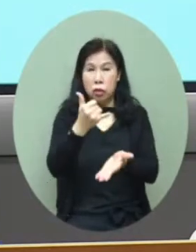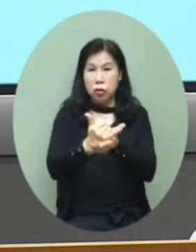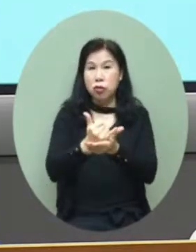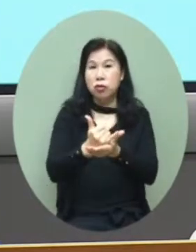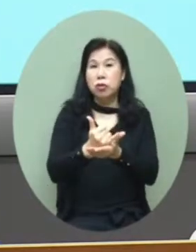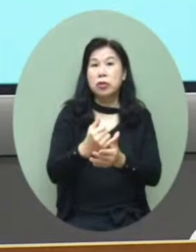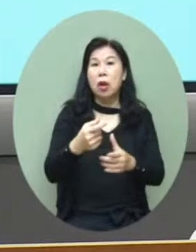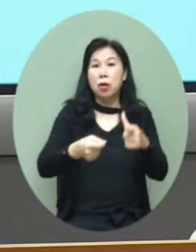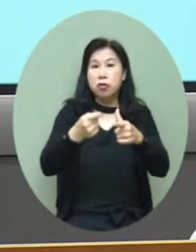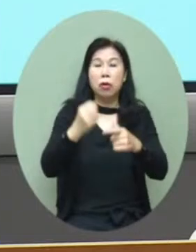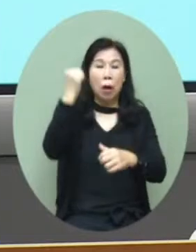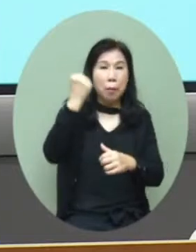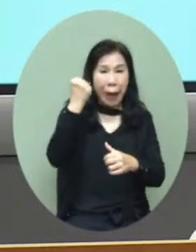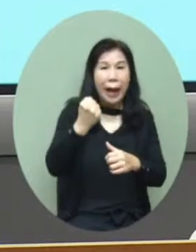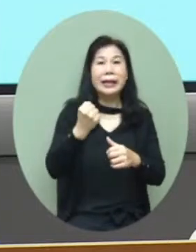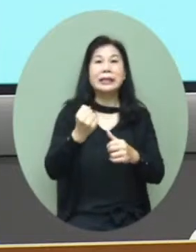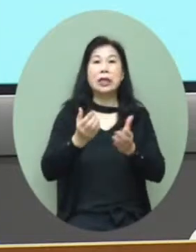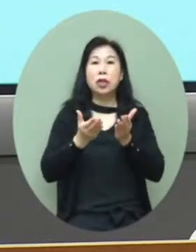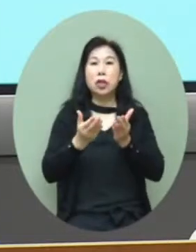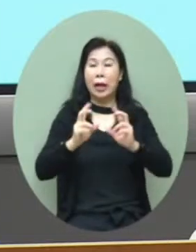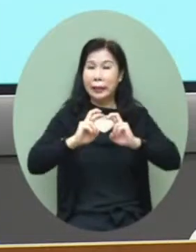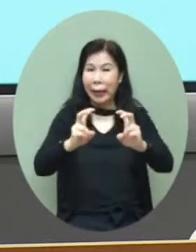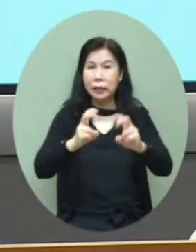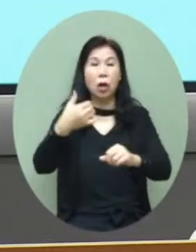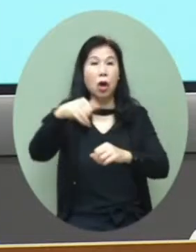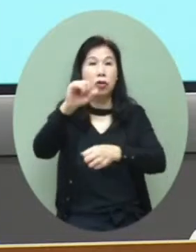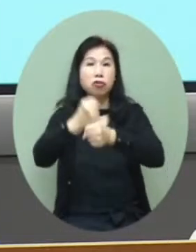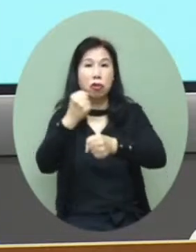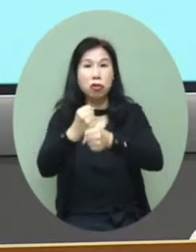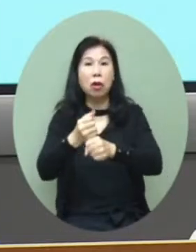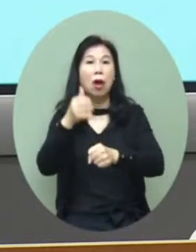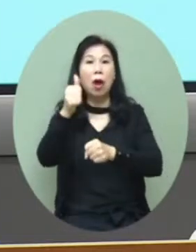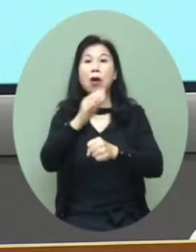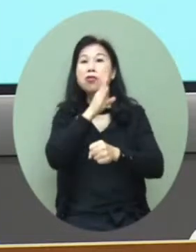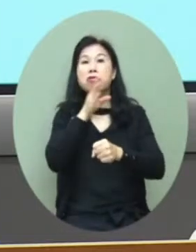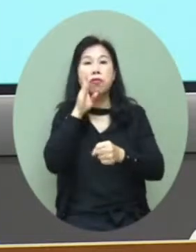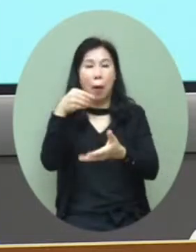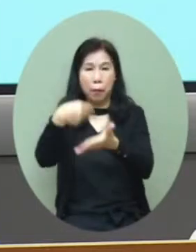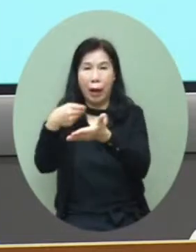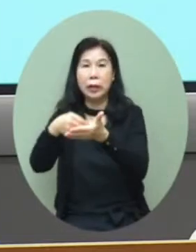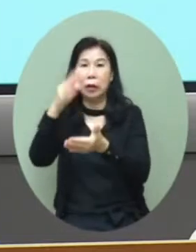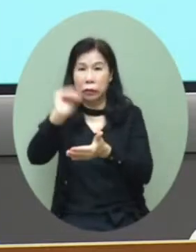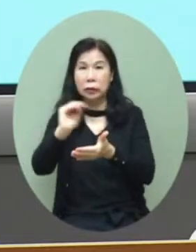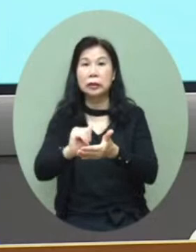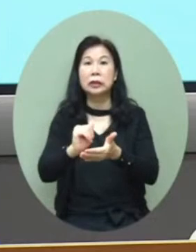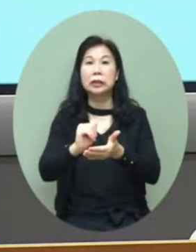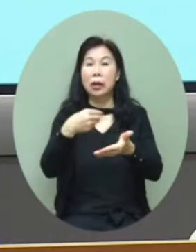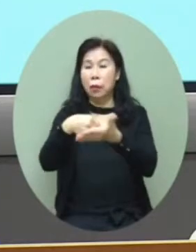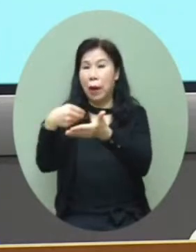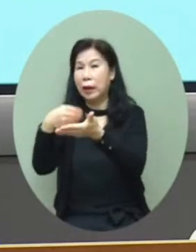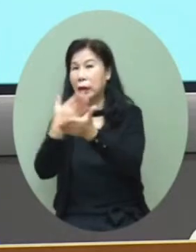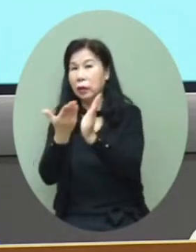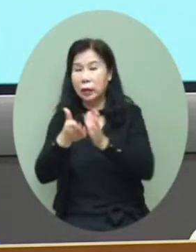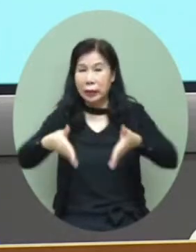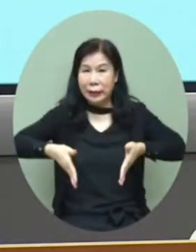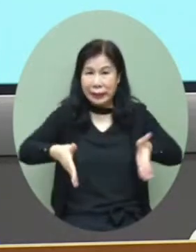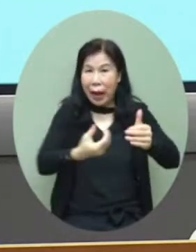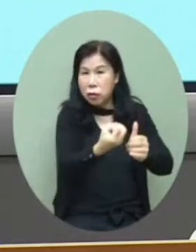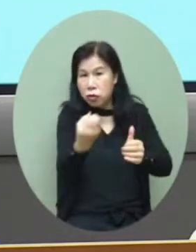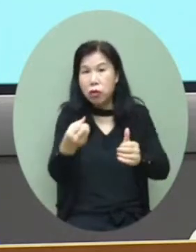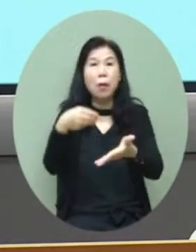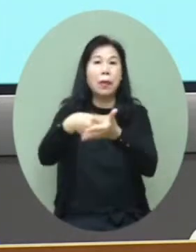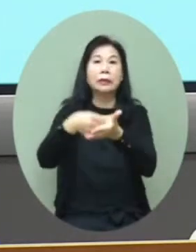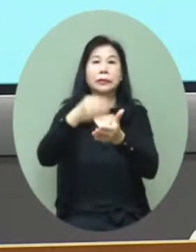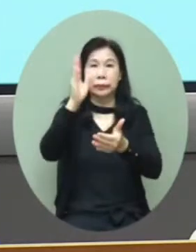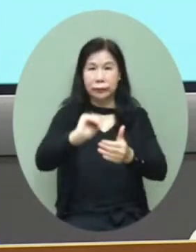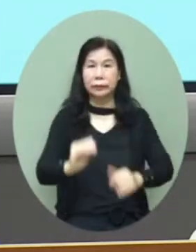they obtain daily RAT negative results, they can take public transportation to go to work, to enter shopping